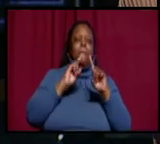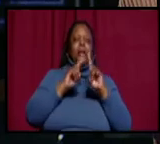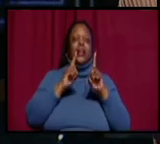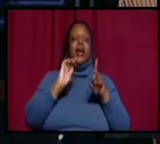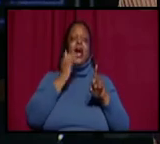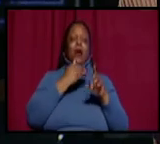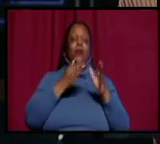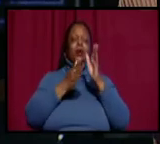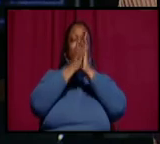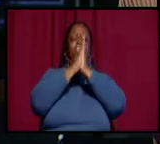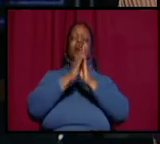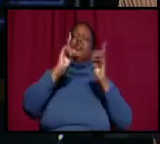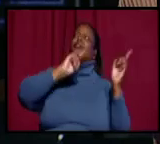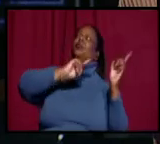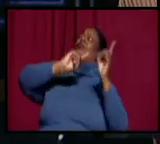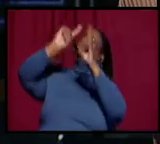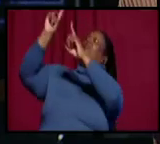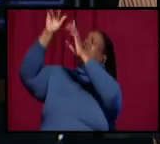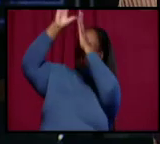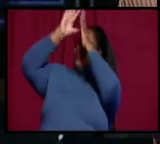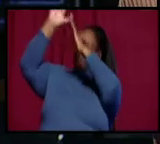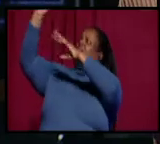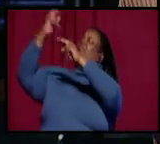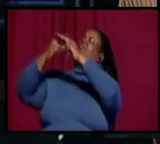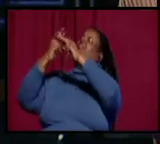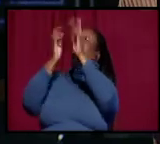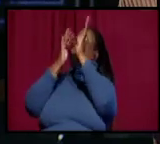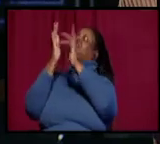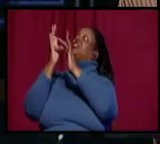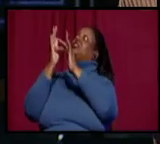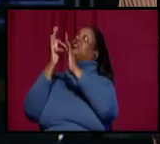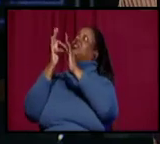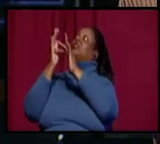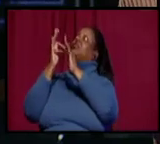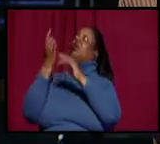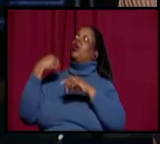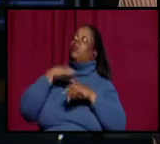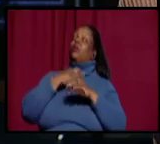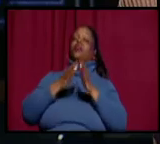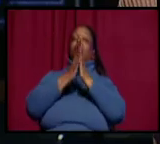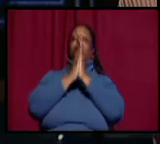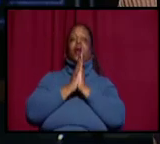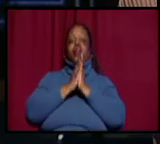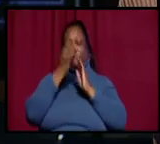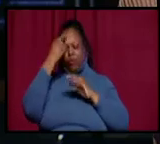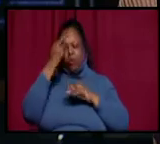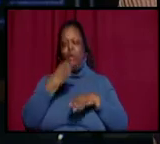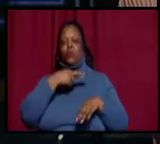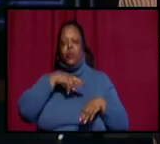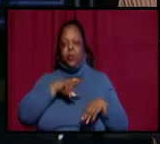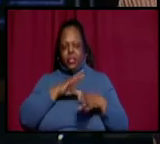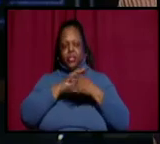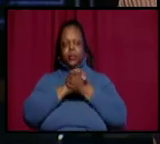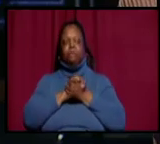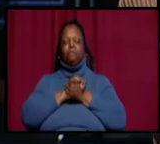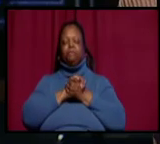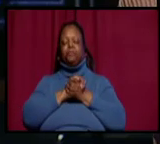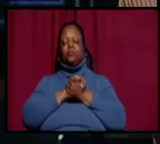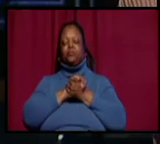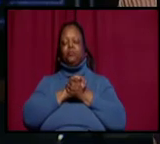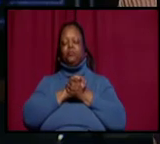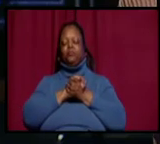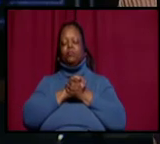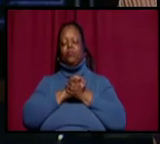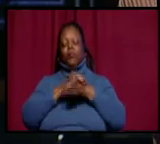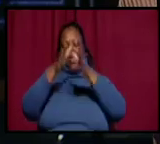our Father in the name of Jesus. So I'm going to pray. We're going to pray a prayer of repentance today. So let's pray right now. Father,